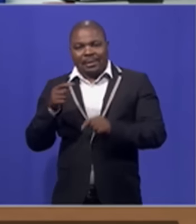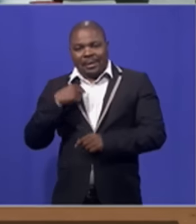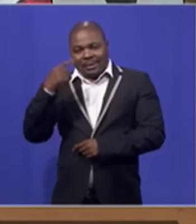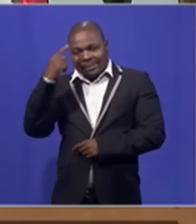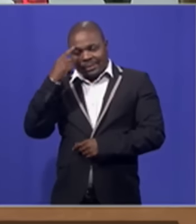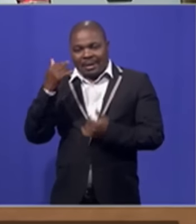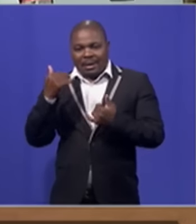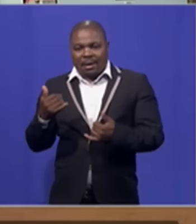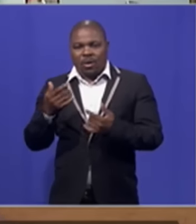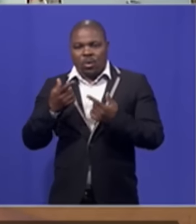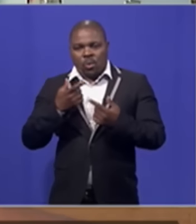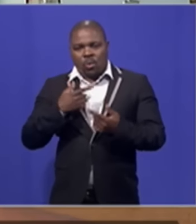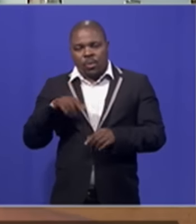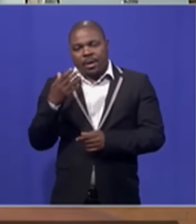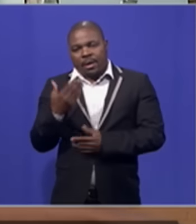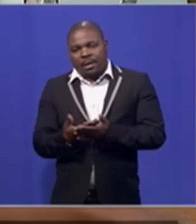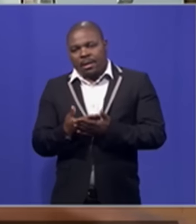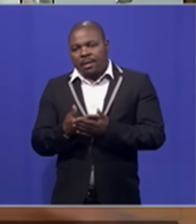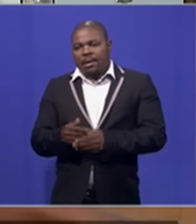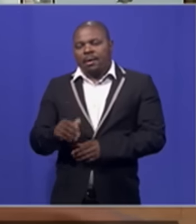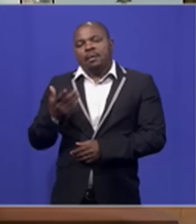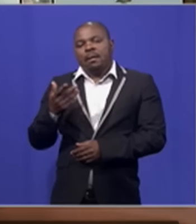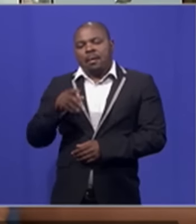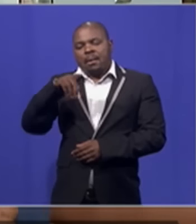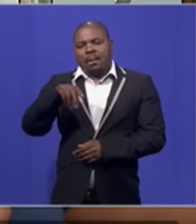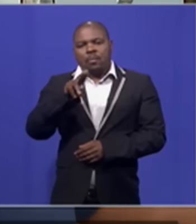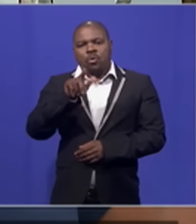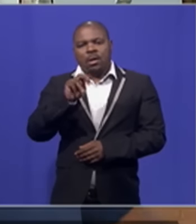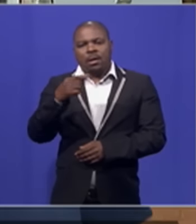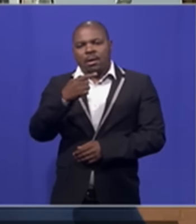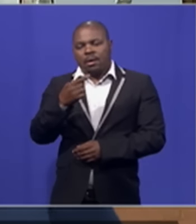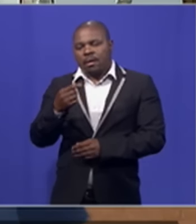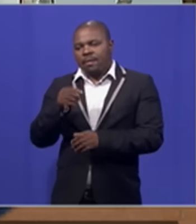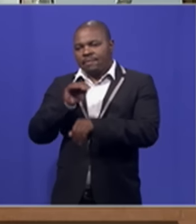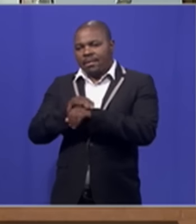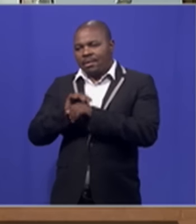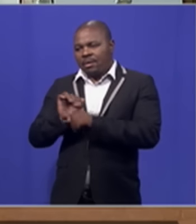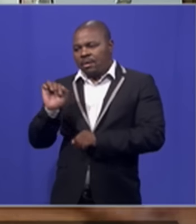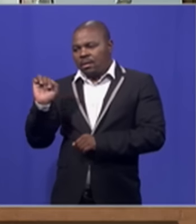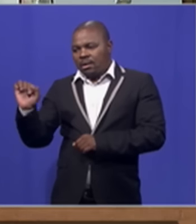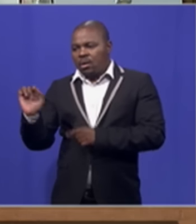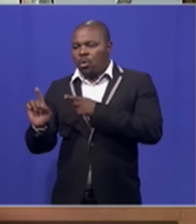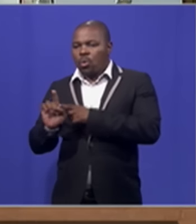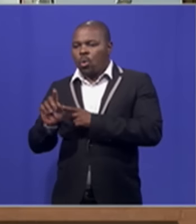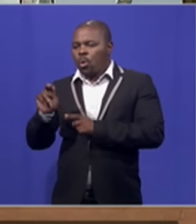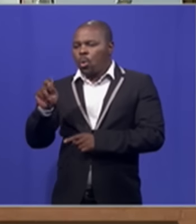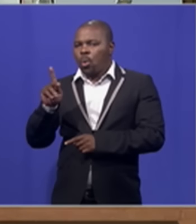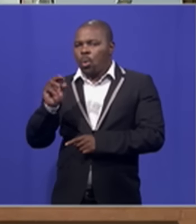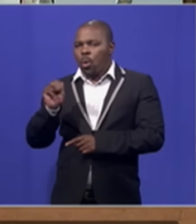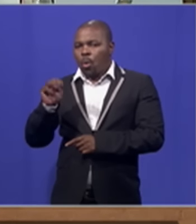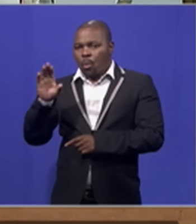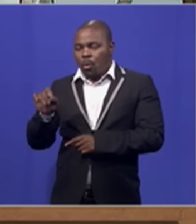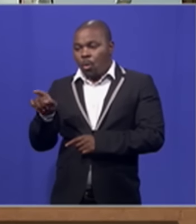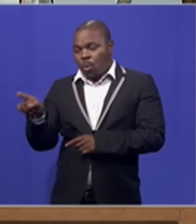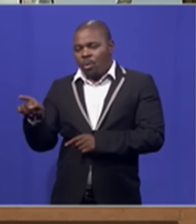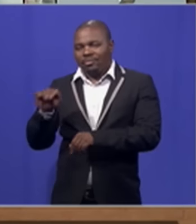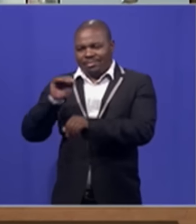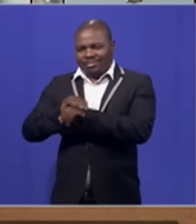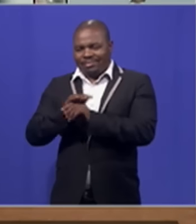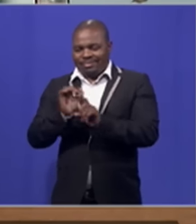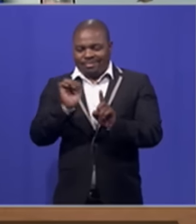re bue le mekgotsi ya Puleng Patricia Nkomo ba eme ka kwa e le hore e ne le motswalle